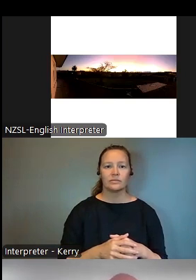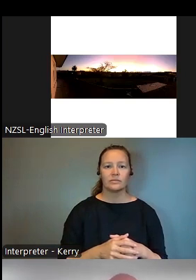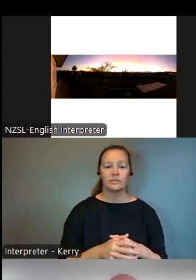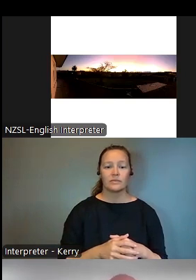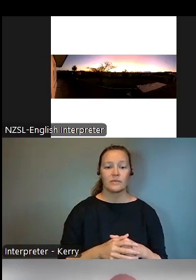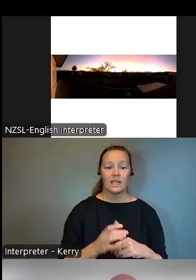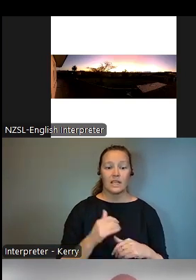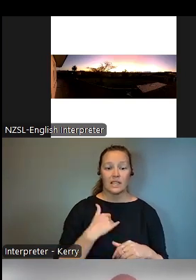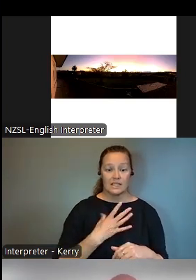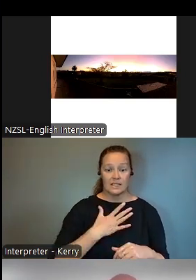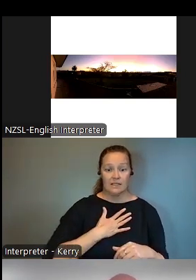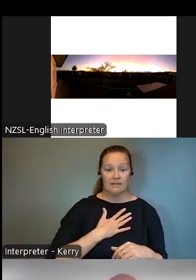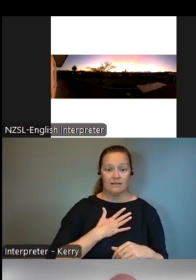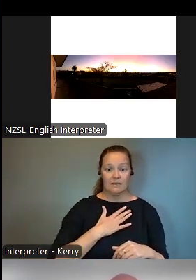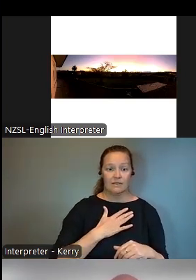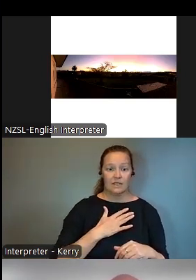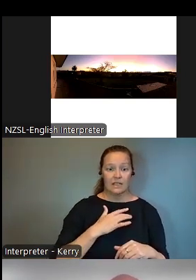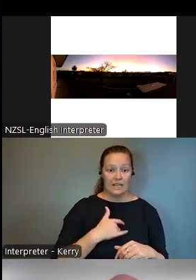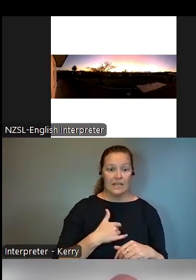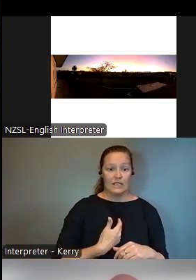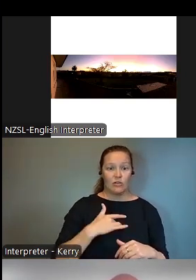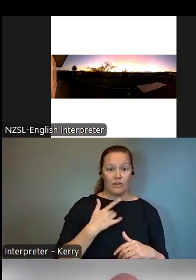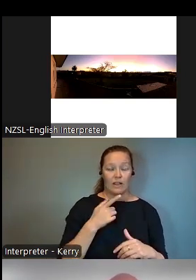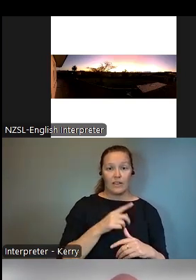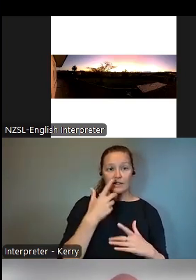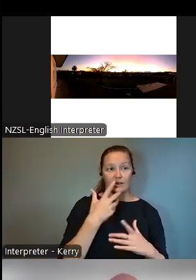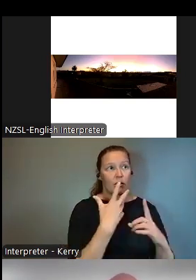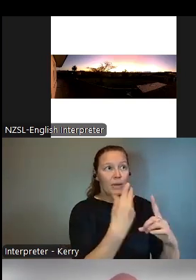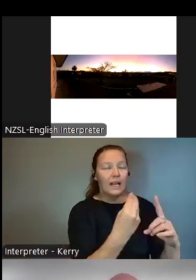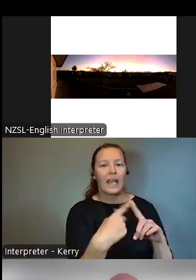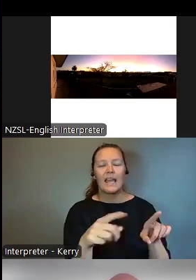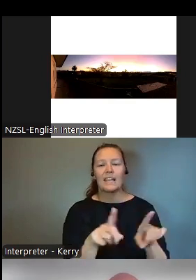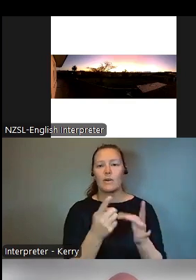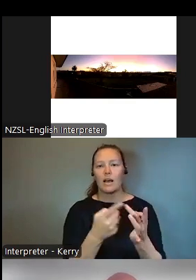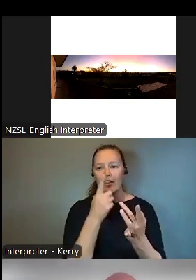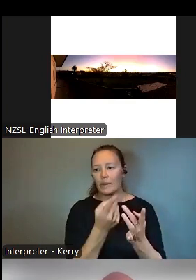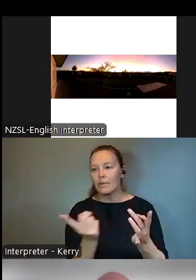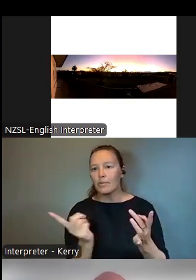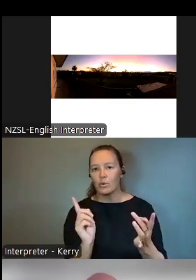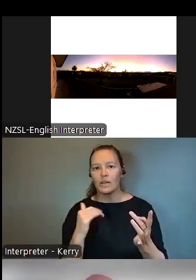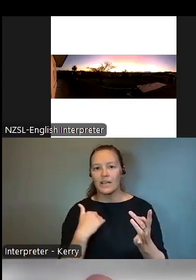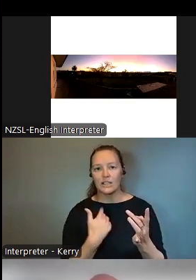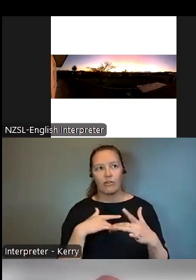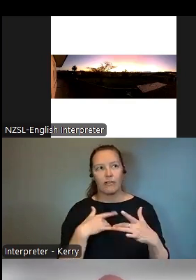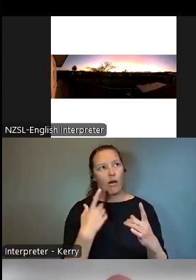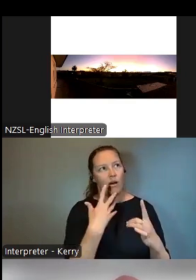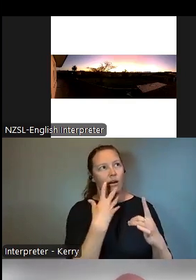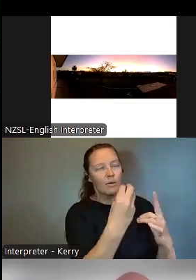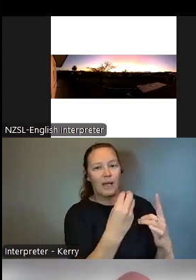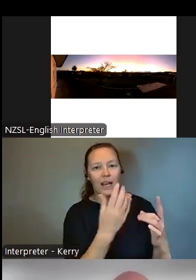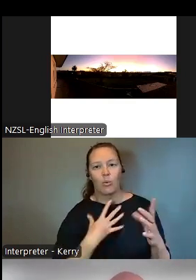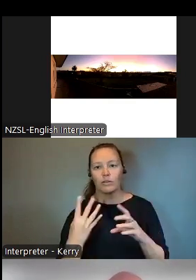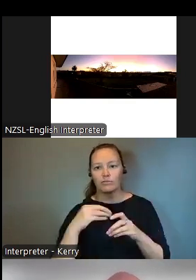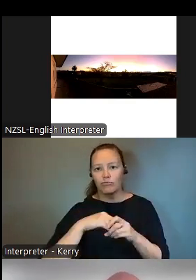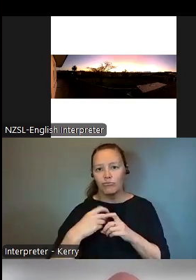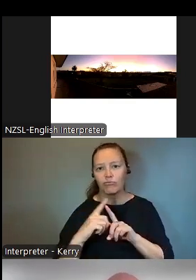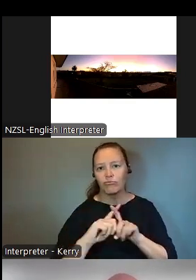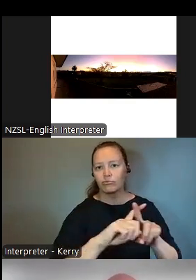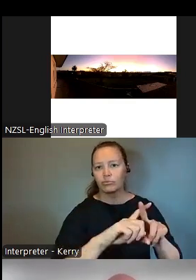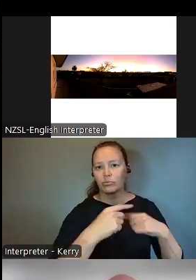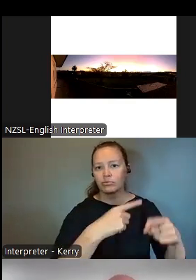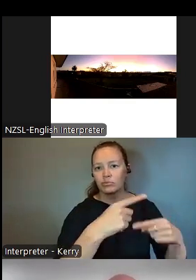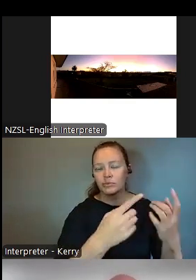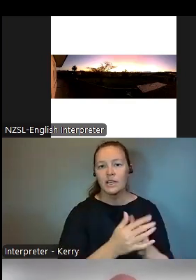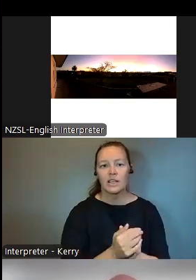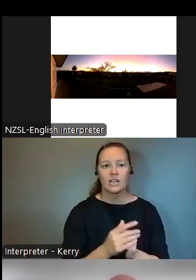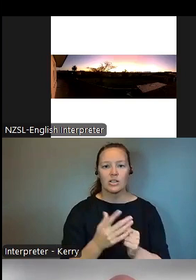of view, it also has to be compelling for the people around you. So balance that sense of